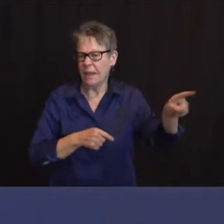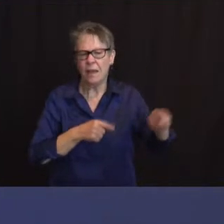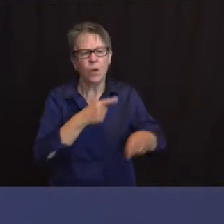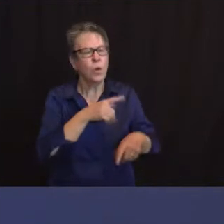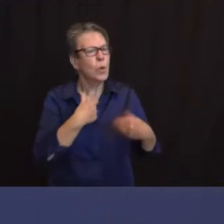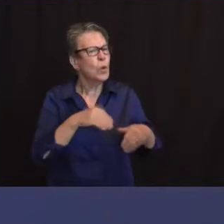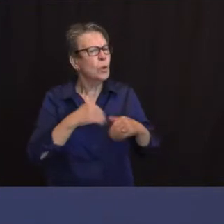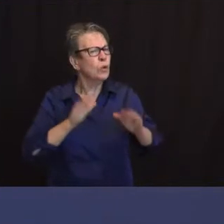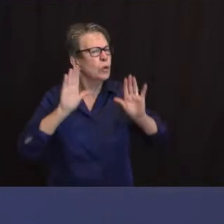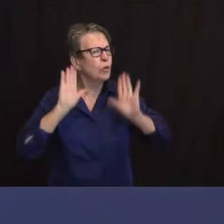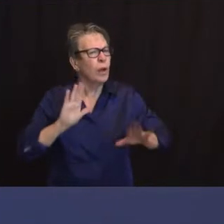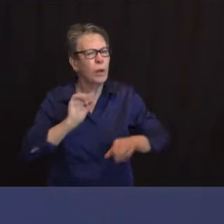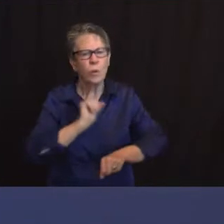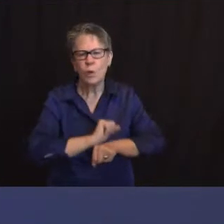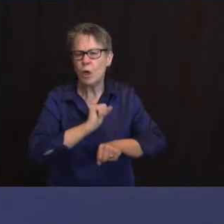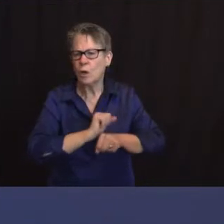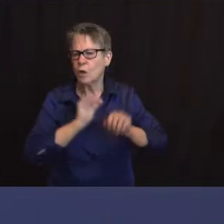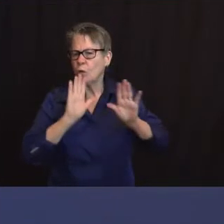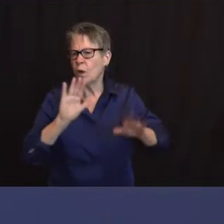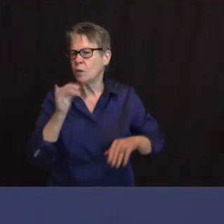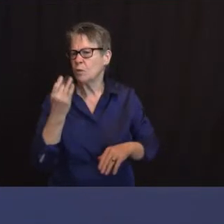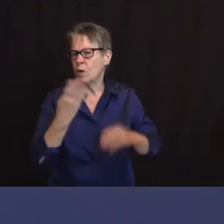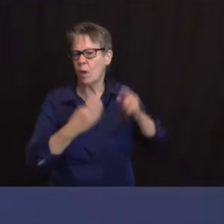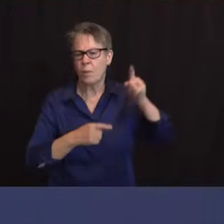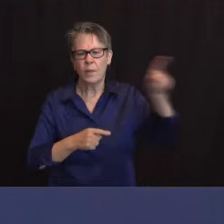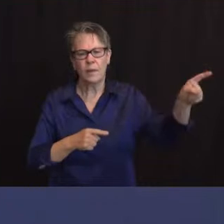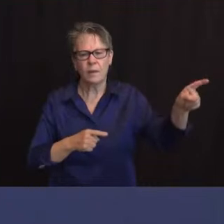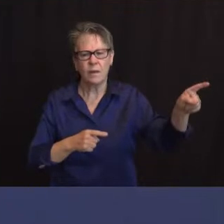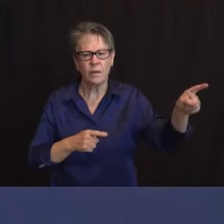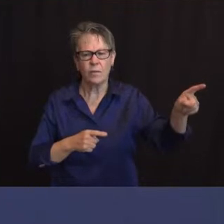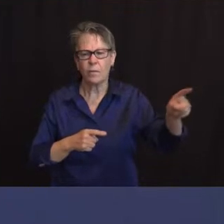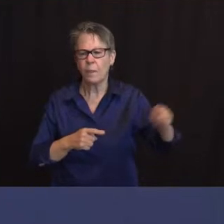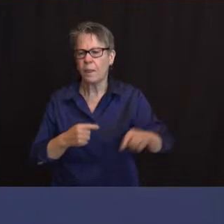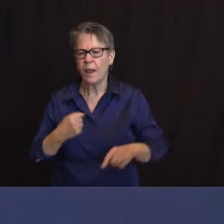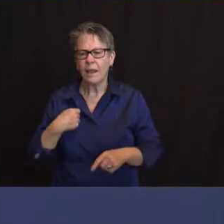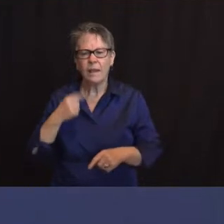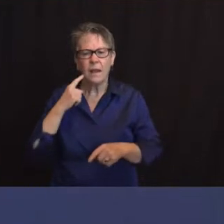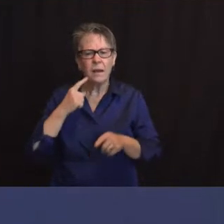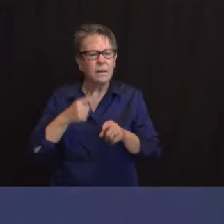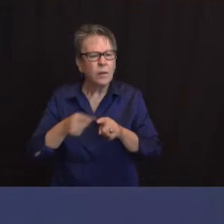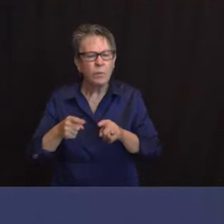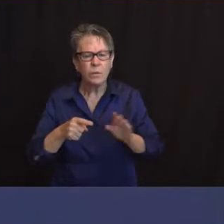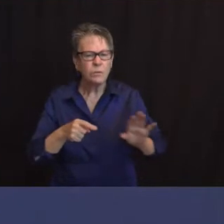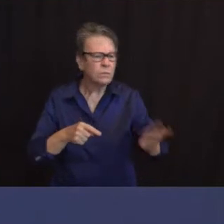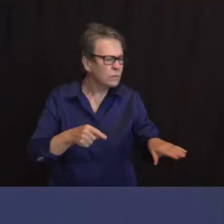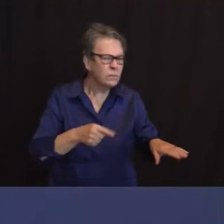And we're constantly, and by the way, I think the numbers, what are you showing for next week again, Judy, for total?